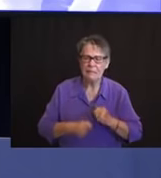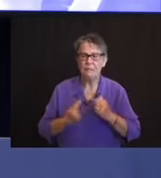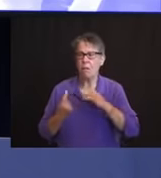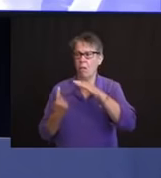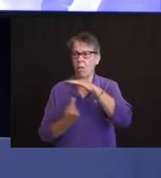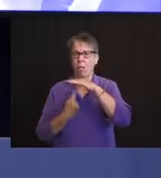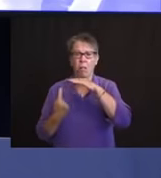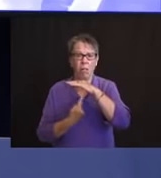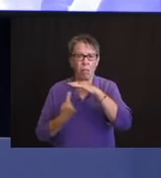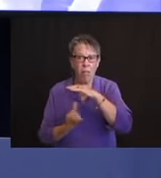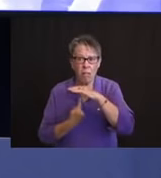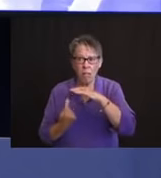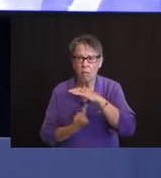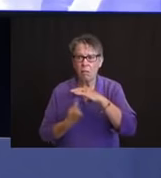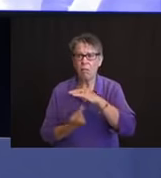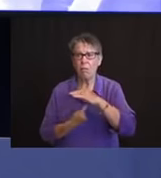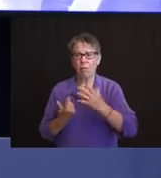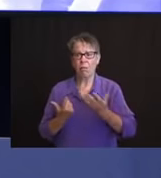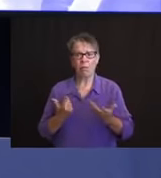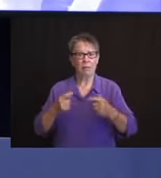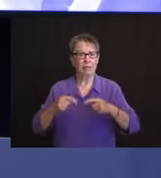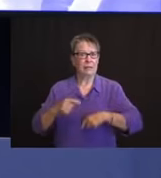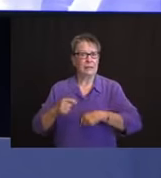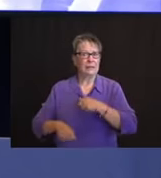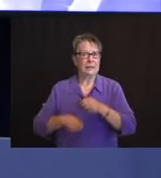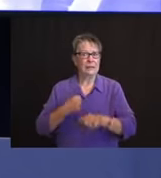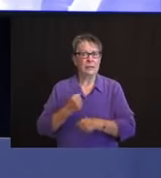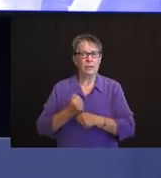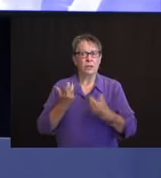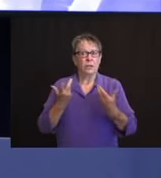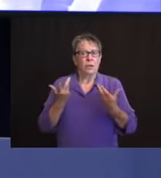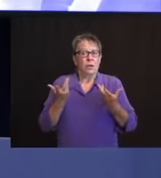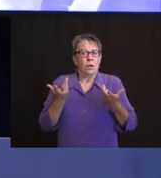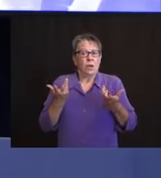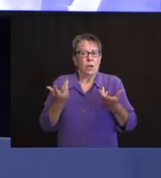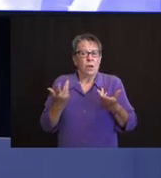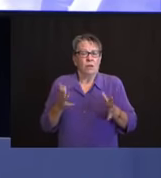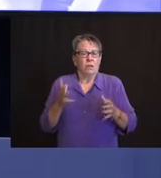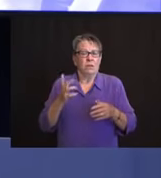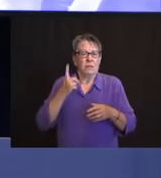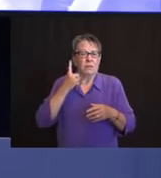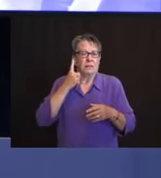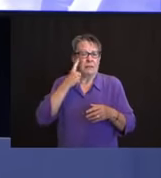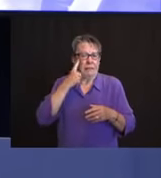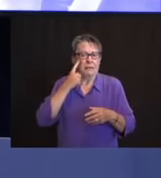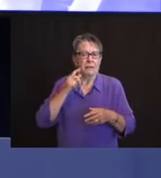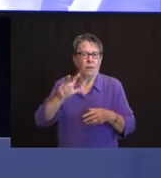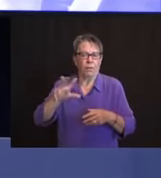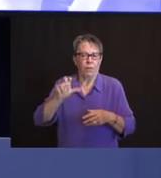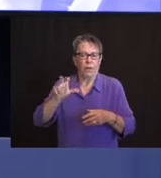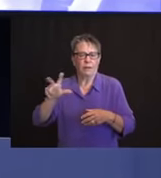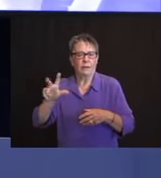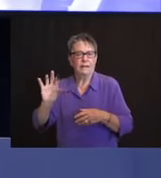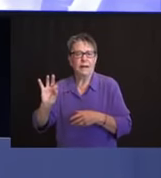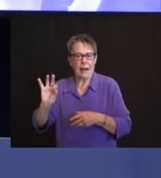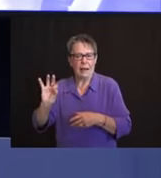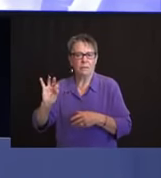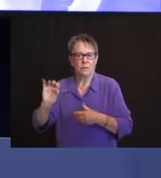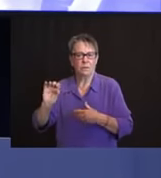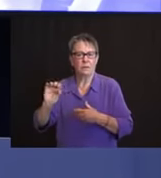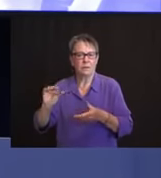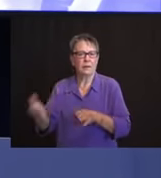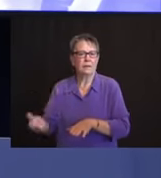1,339 suspected overdose deaths, which is up 20% from 2019. We do